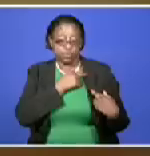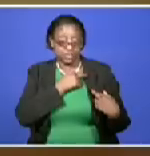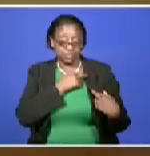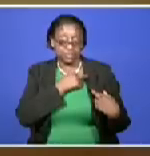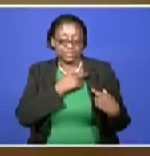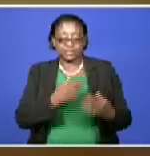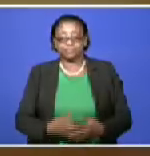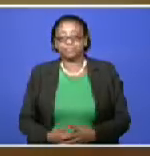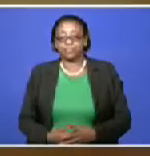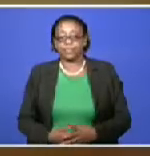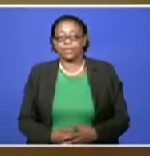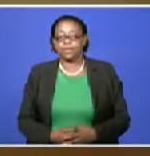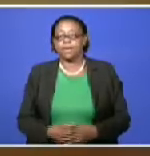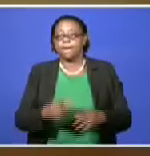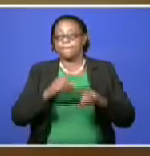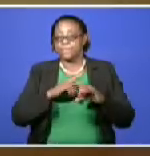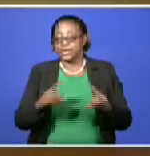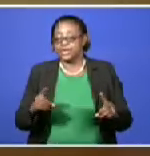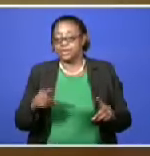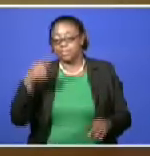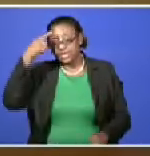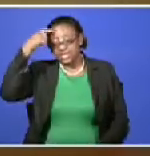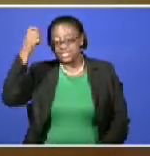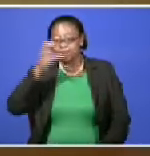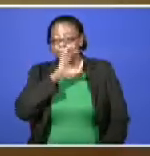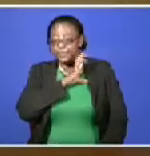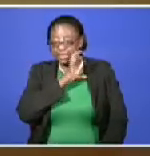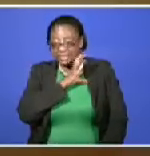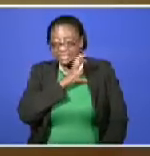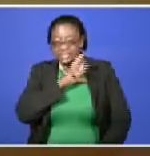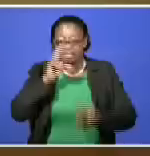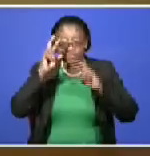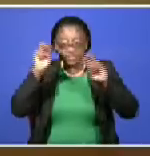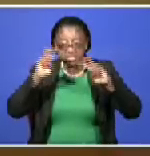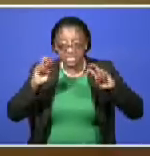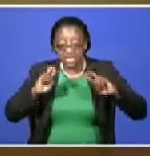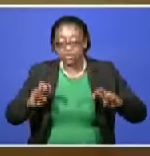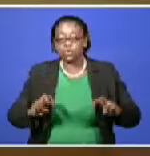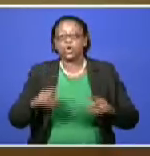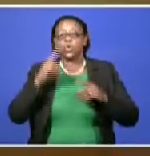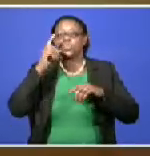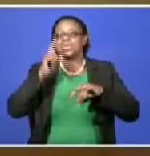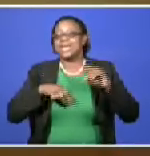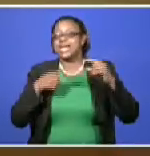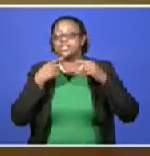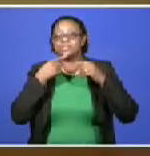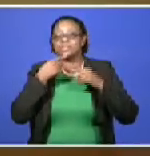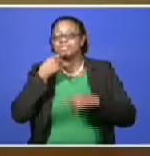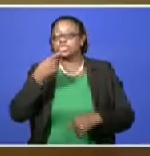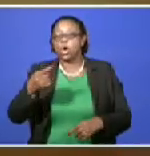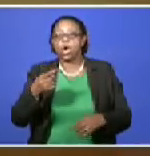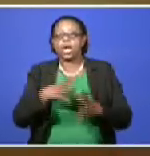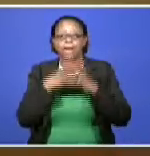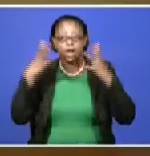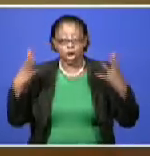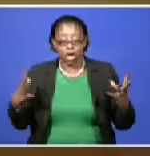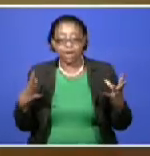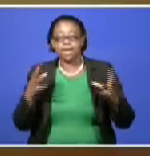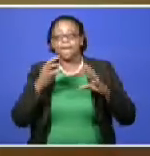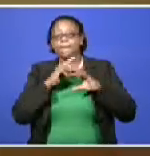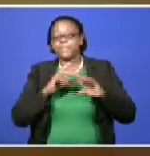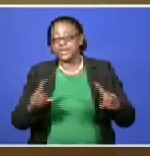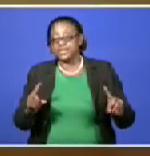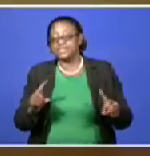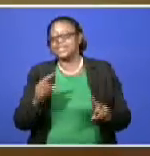regulations. And again, because there's a police investigation, we really don't want to speak to it. I'm sure that the power company will be coming out with